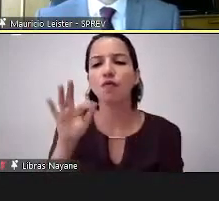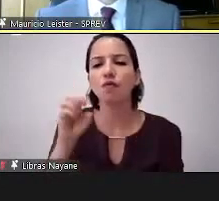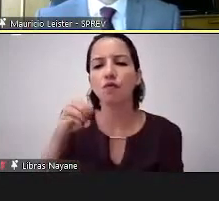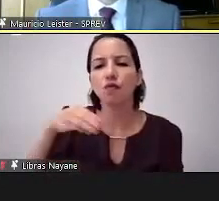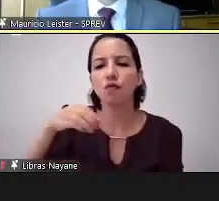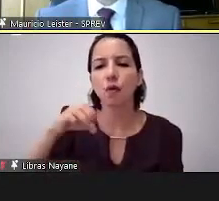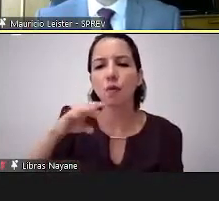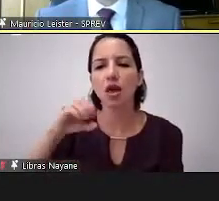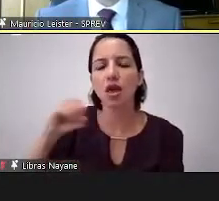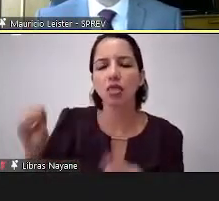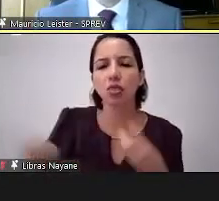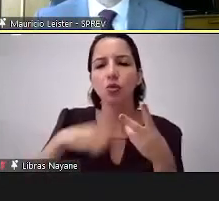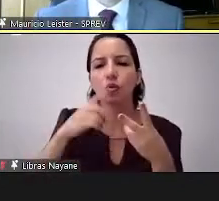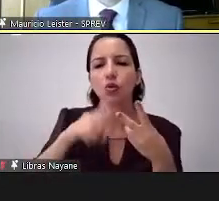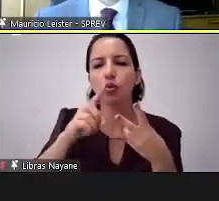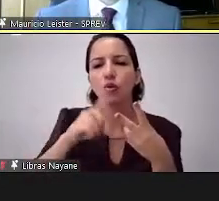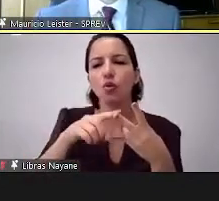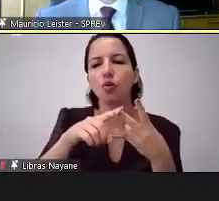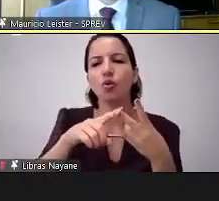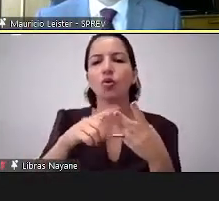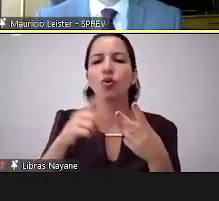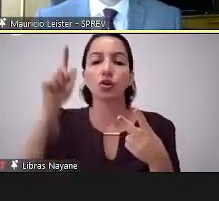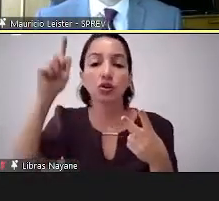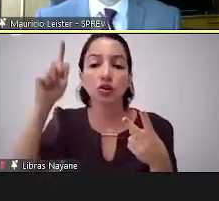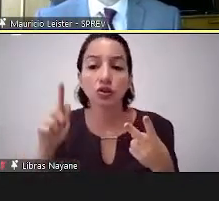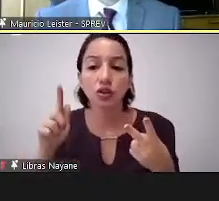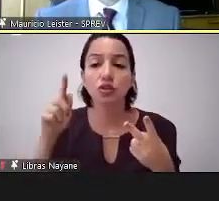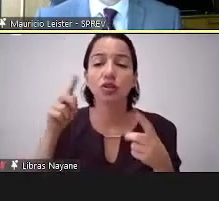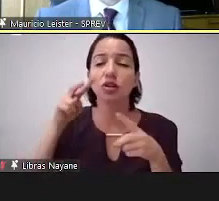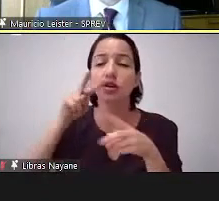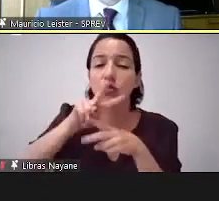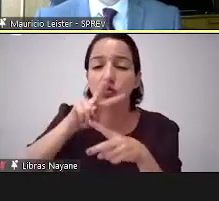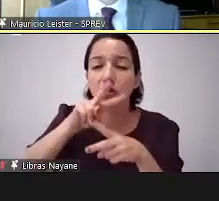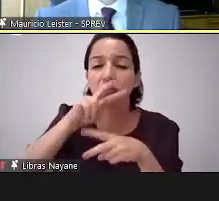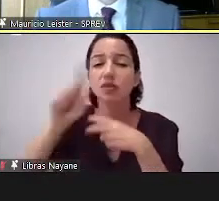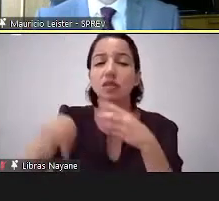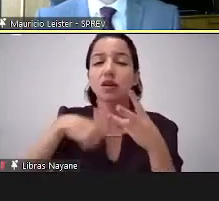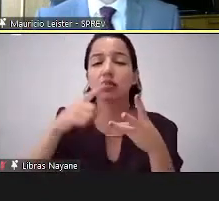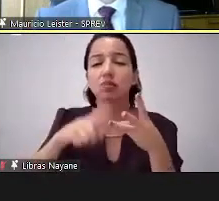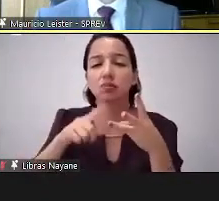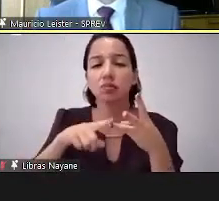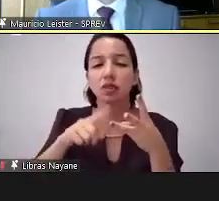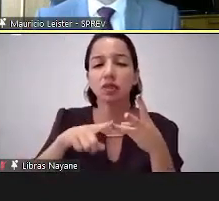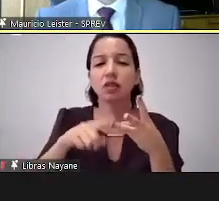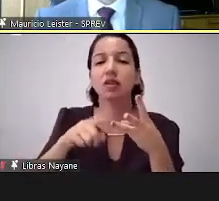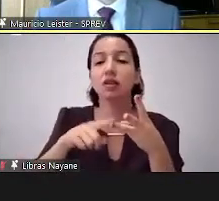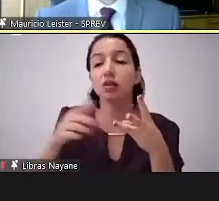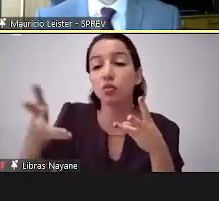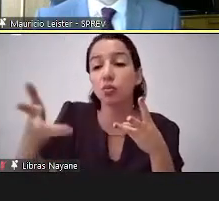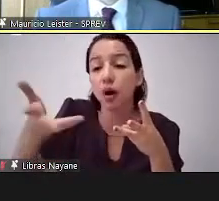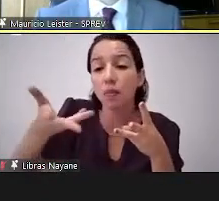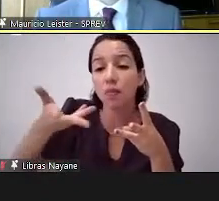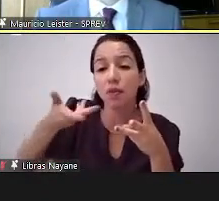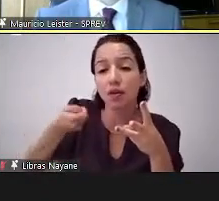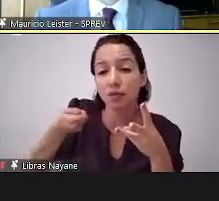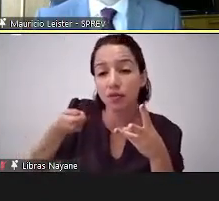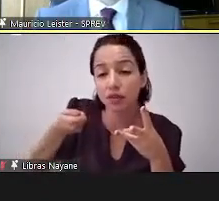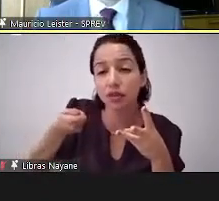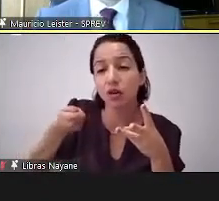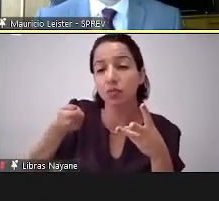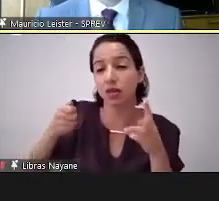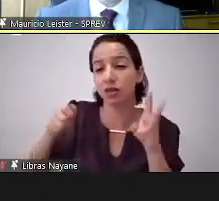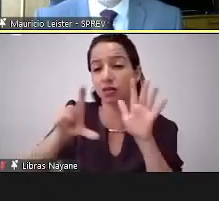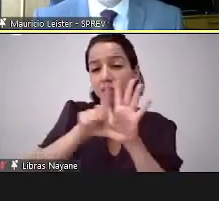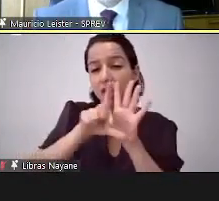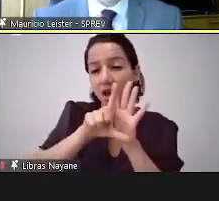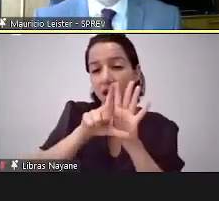to highlight the financial education and technology and governance and supervision. I'm going to talk about the harmonization, the open and closed harmonization,